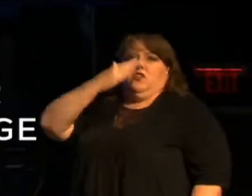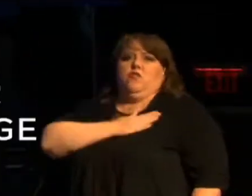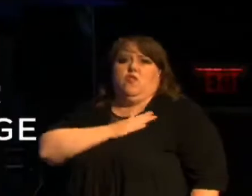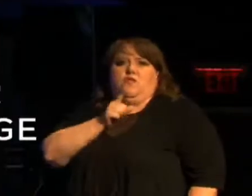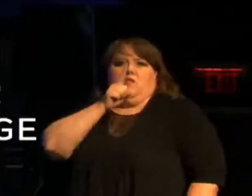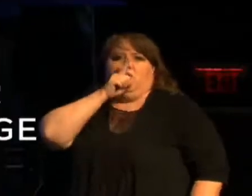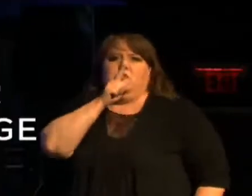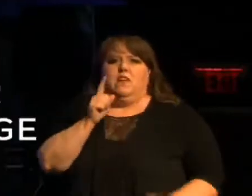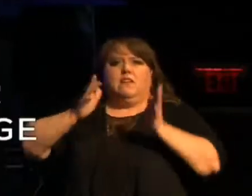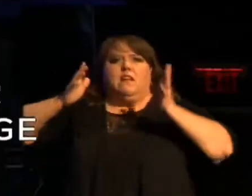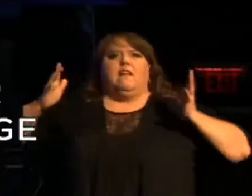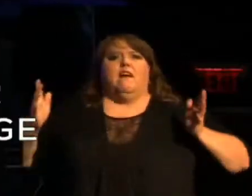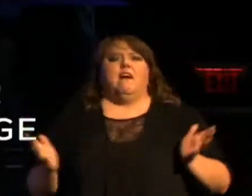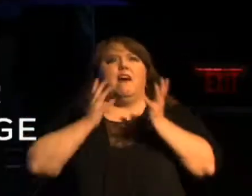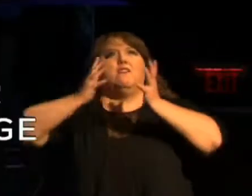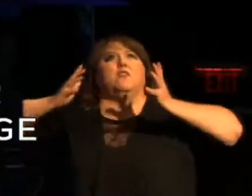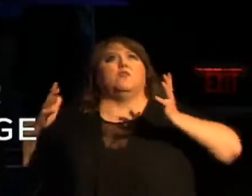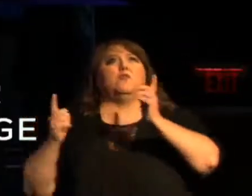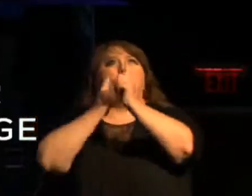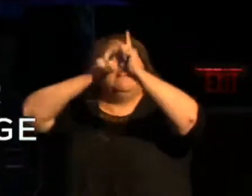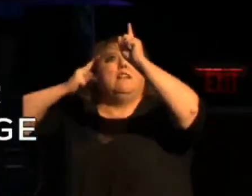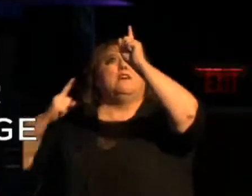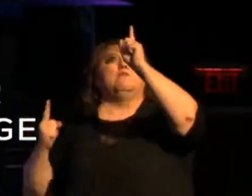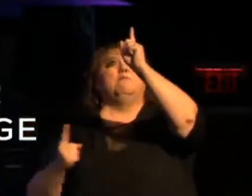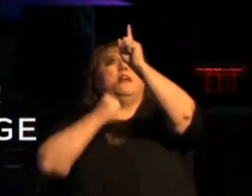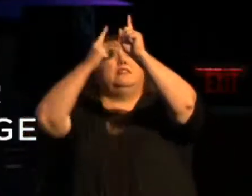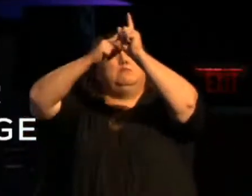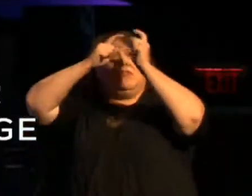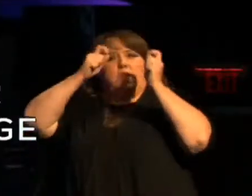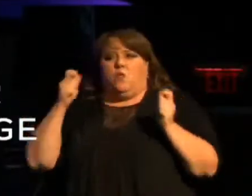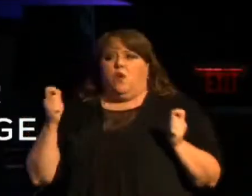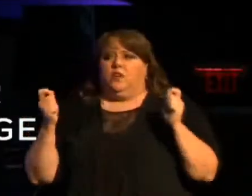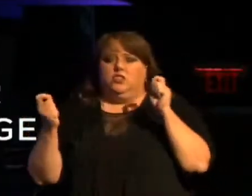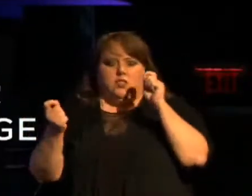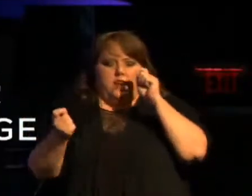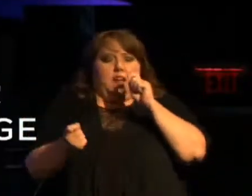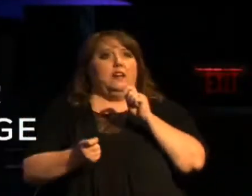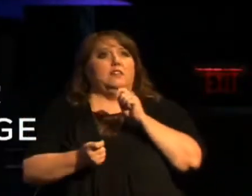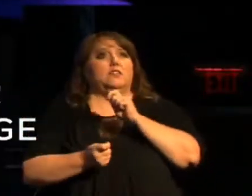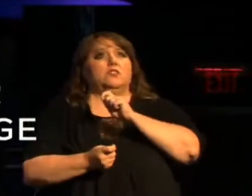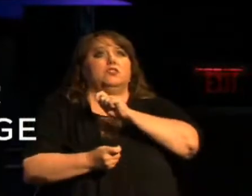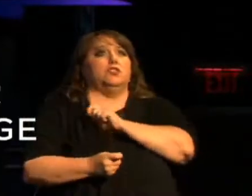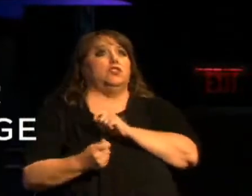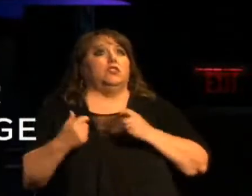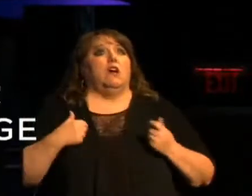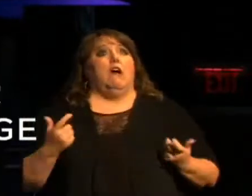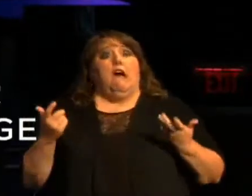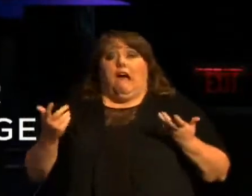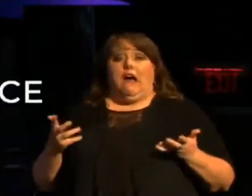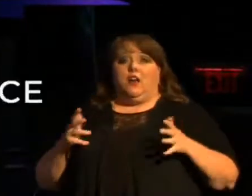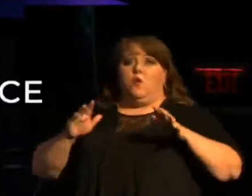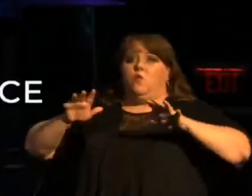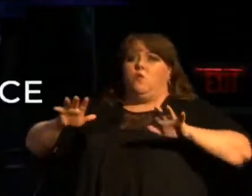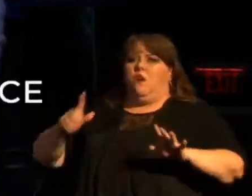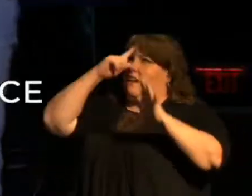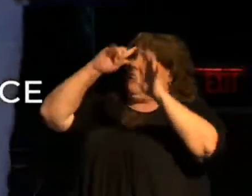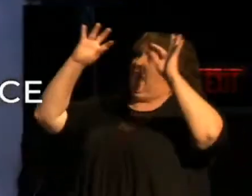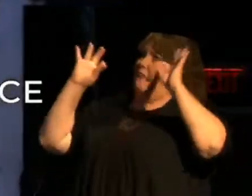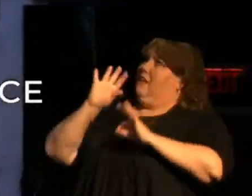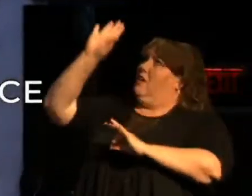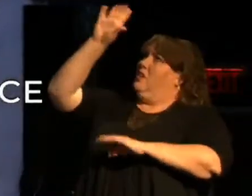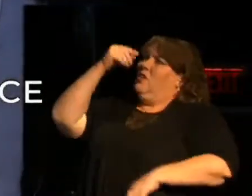the only thing that ever really makes me want. One more time, here we go. I don't